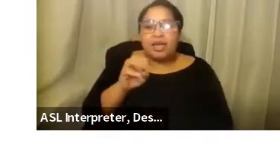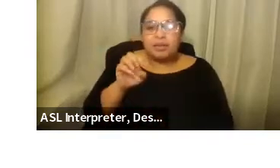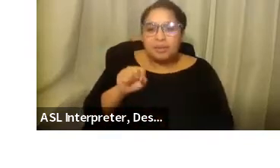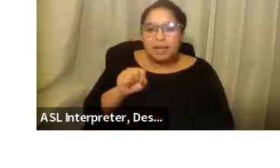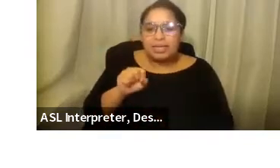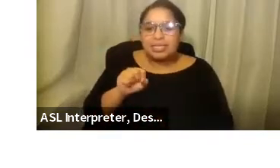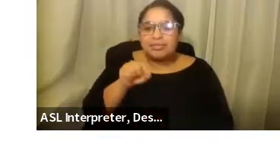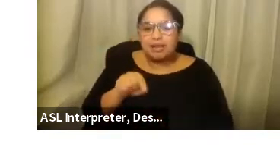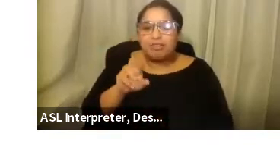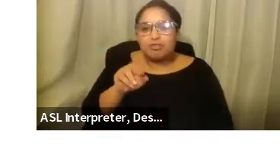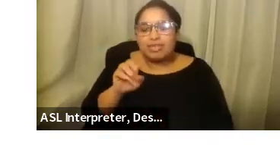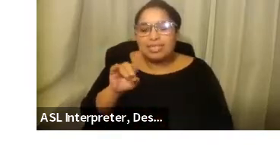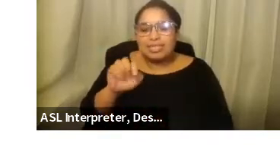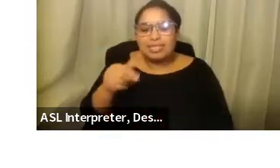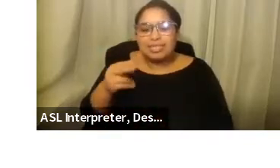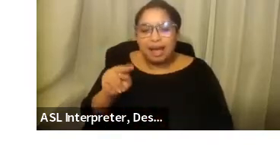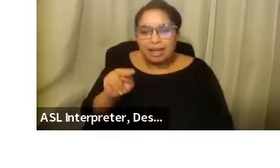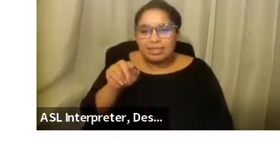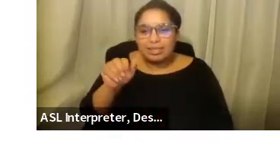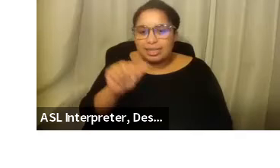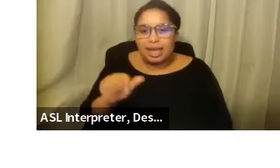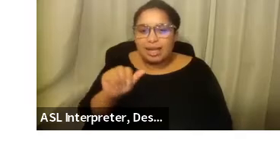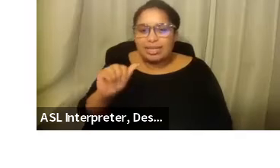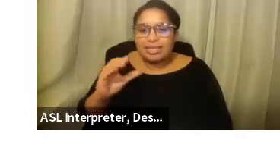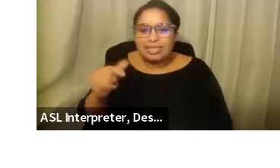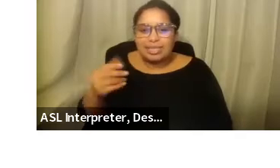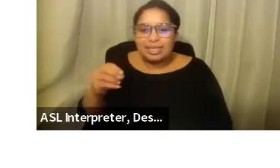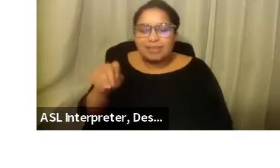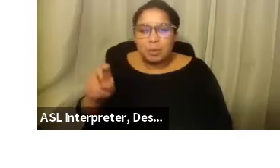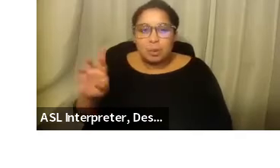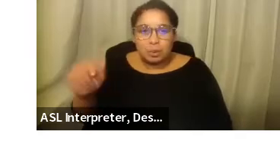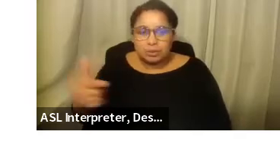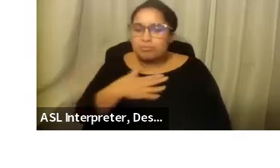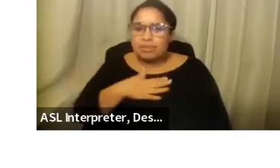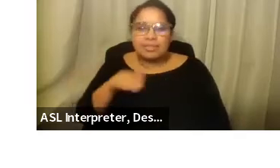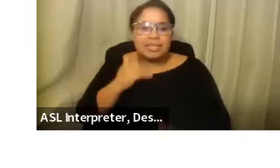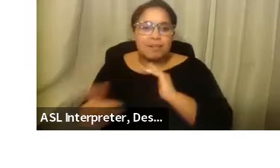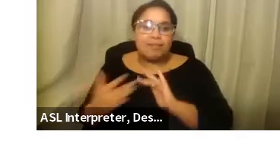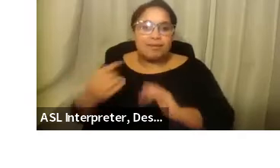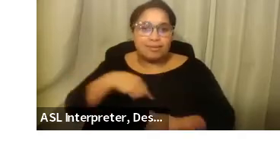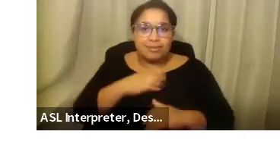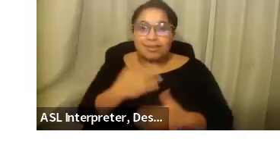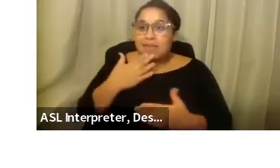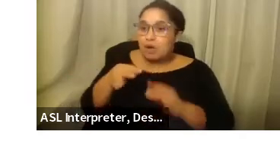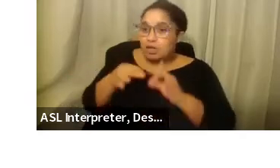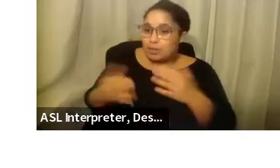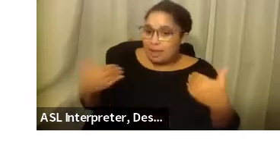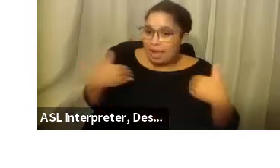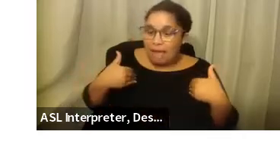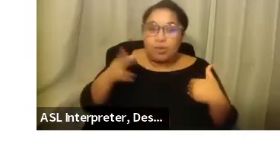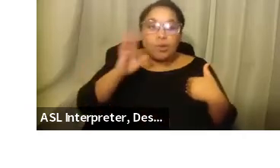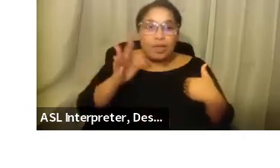ems.redesign.ac.gov.org. I appreciate all of our interpreters for being here with us. We will have the